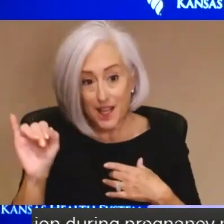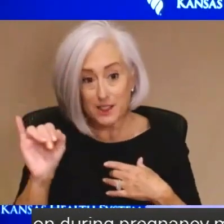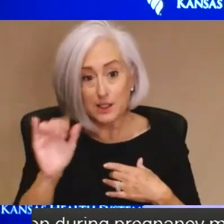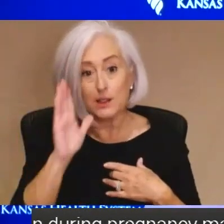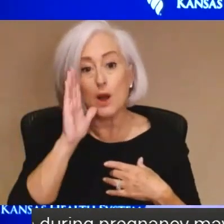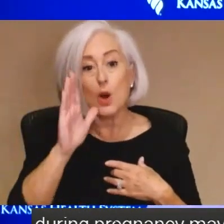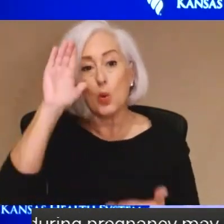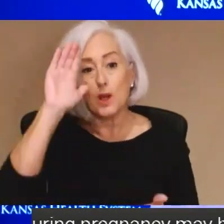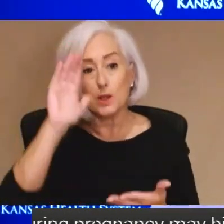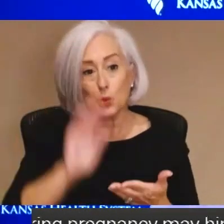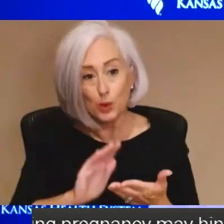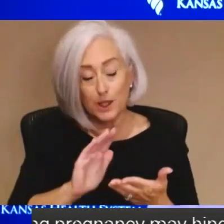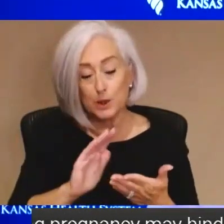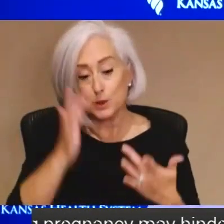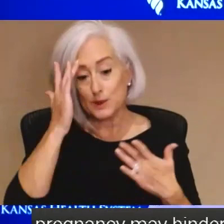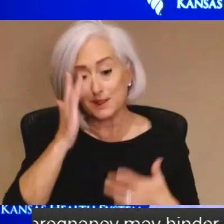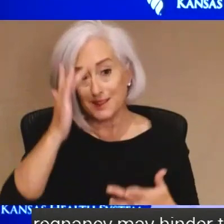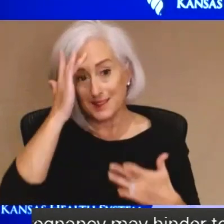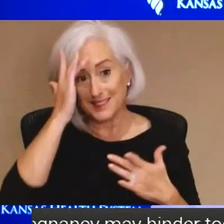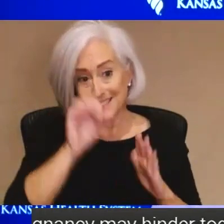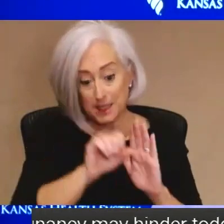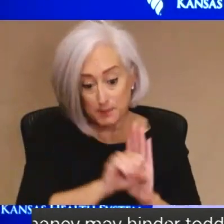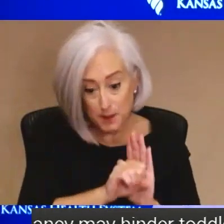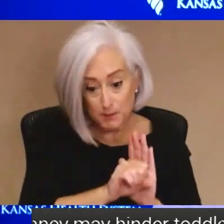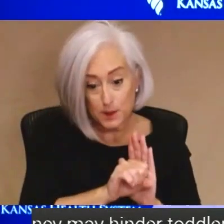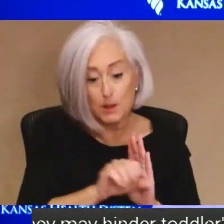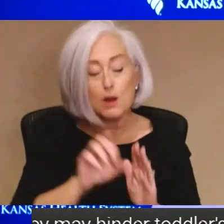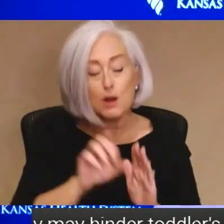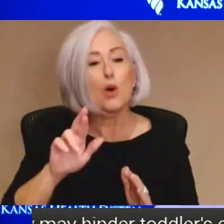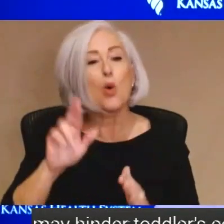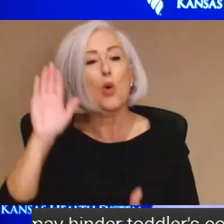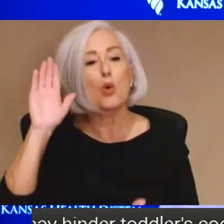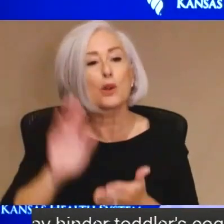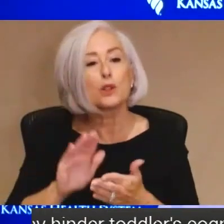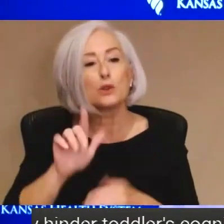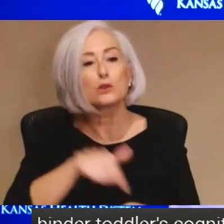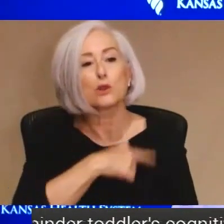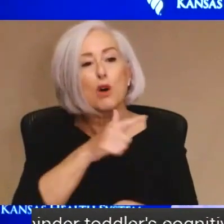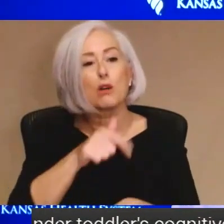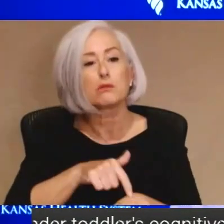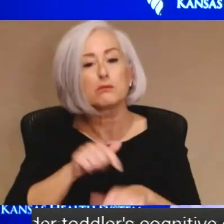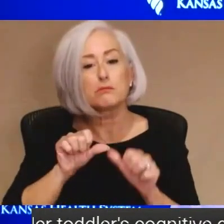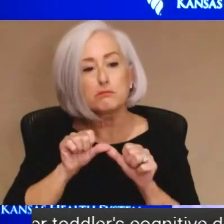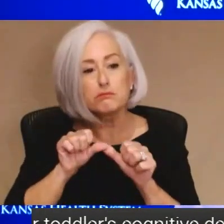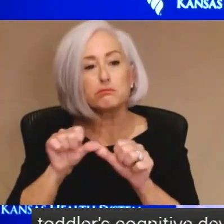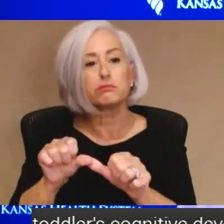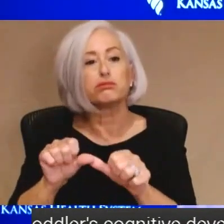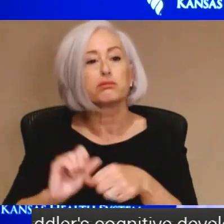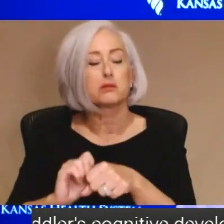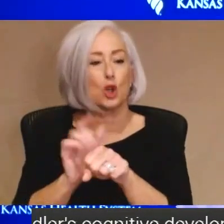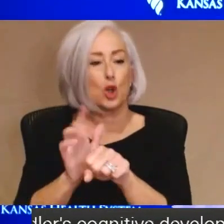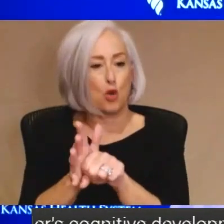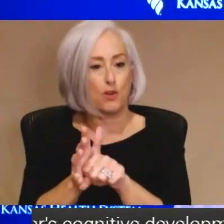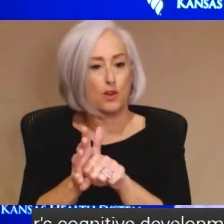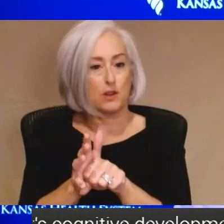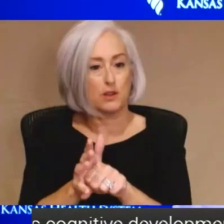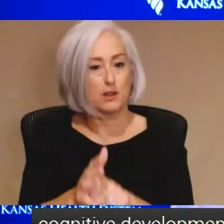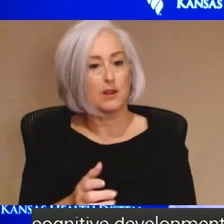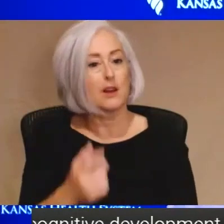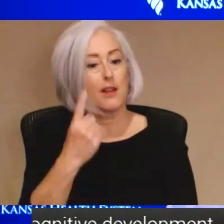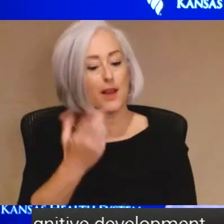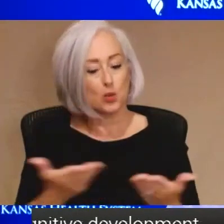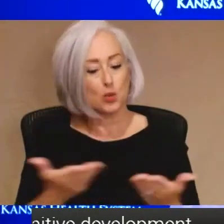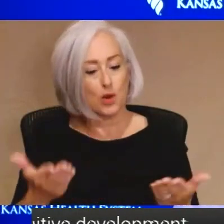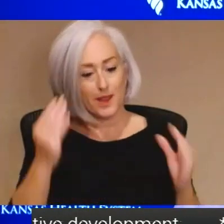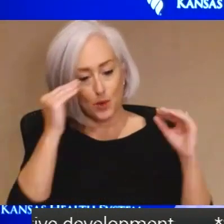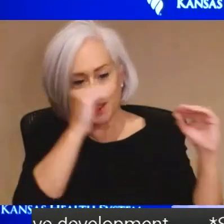COVID. You know, that could be just one of the teaching or coaching elements that is done, especially for people who